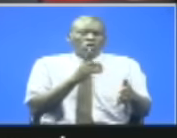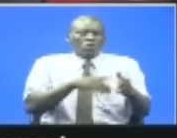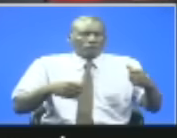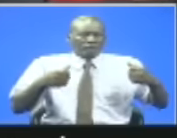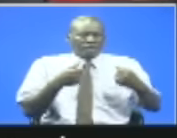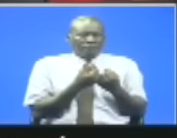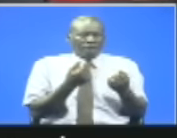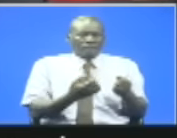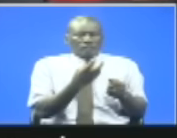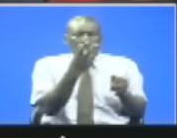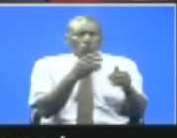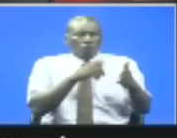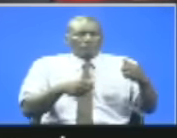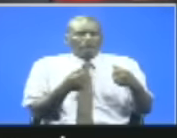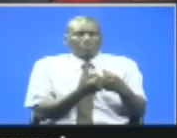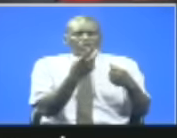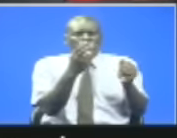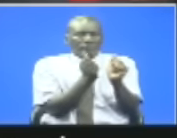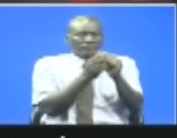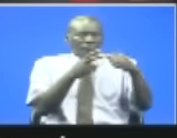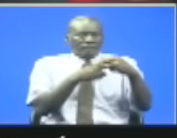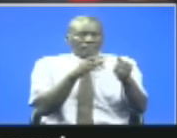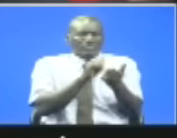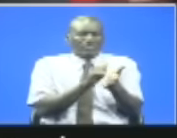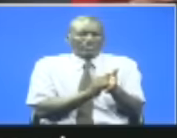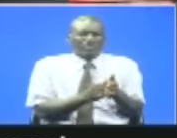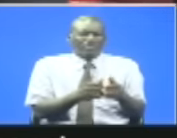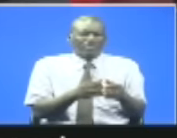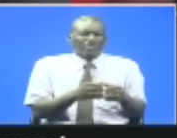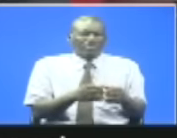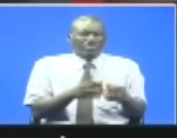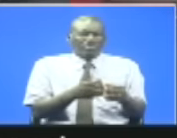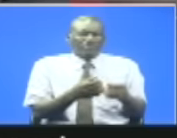in 2017 is that the tricks of